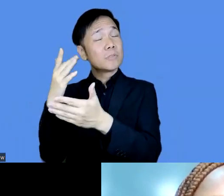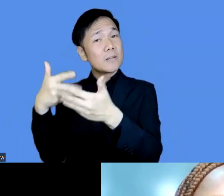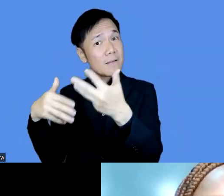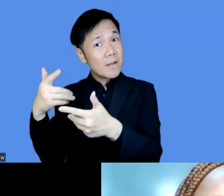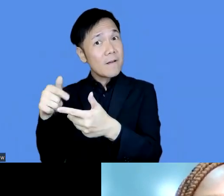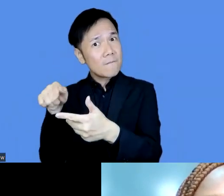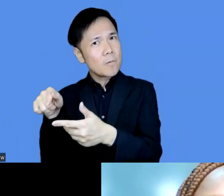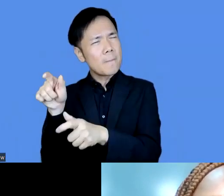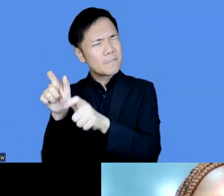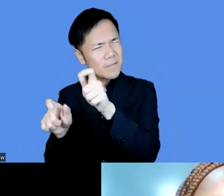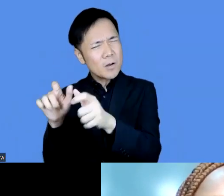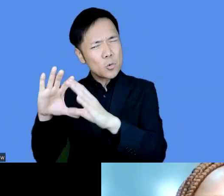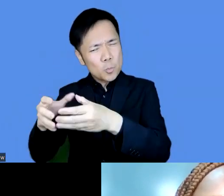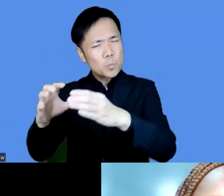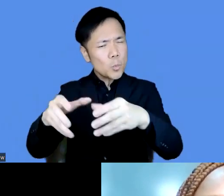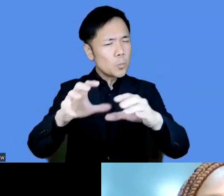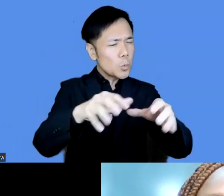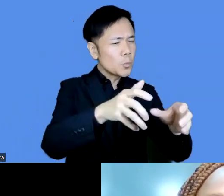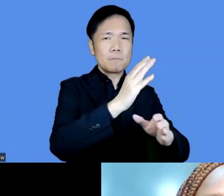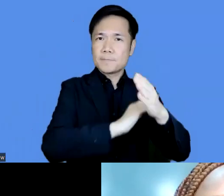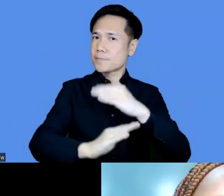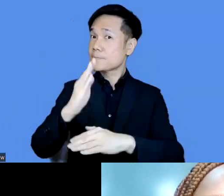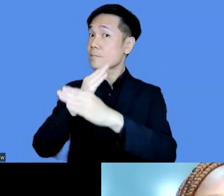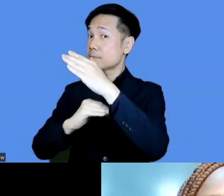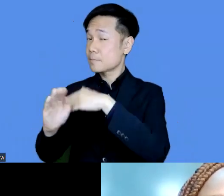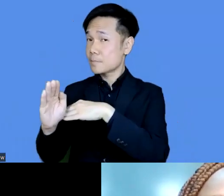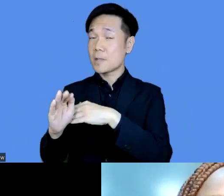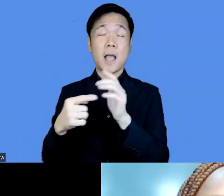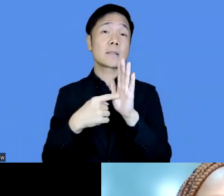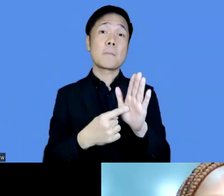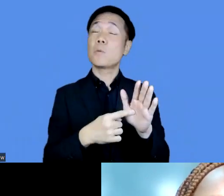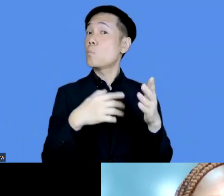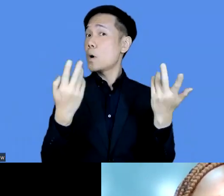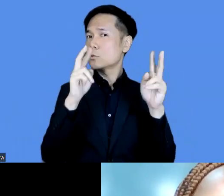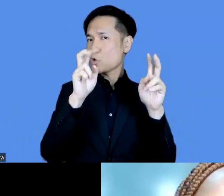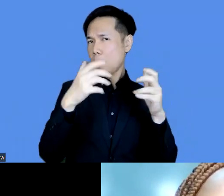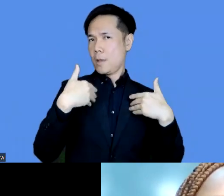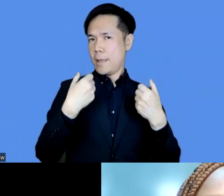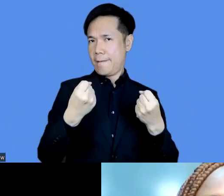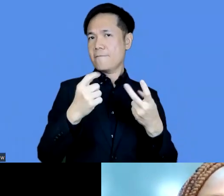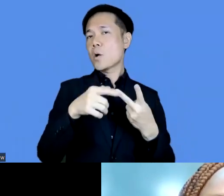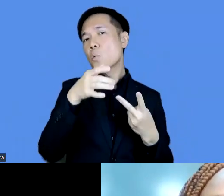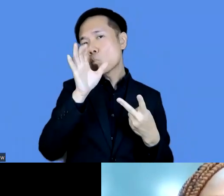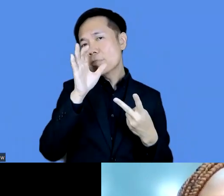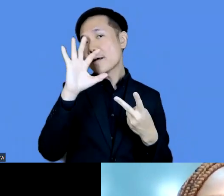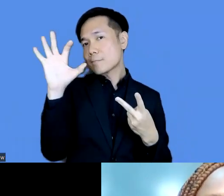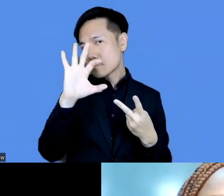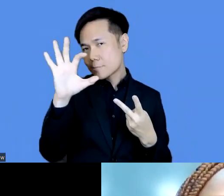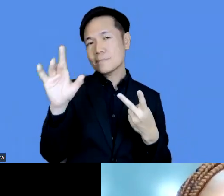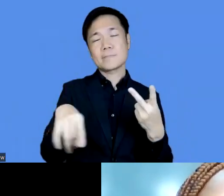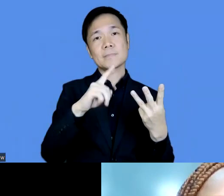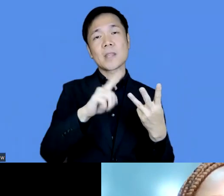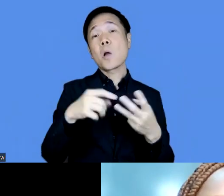with disabilities. For example, in health, in water and sanitation, in labor markets,